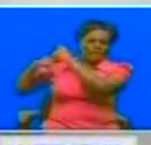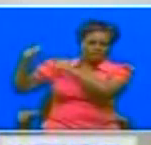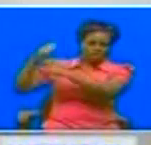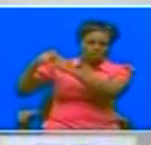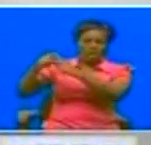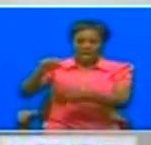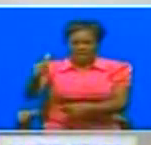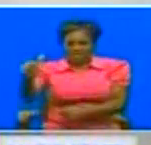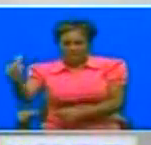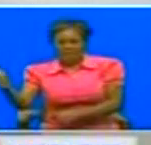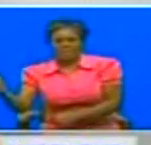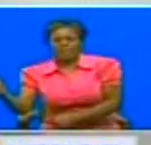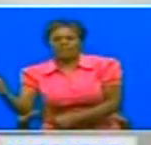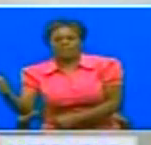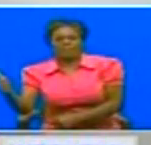other